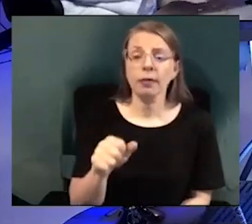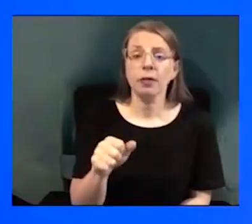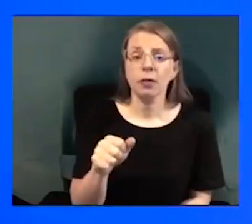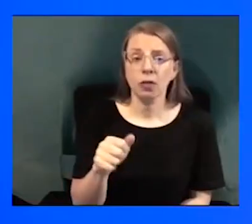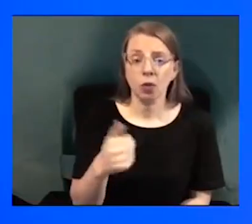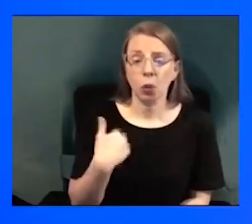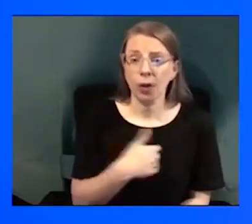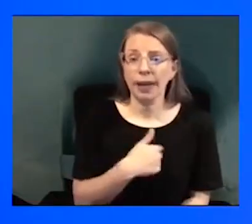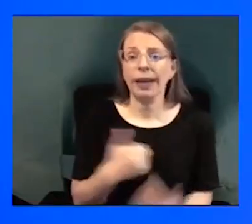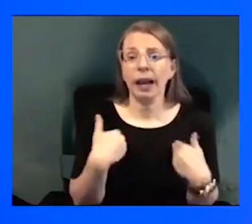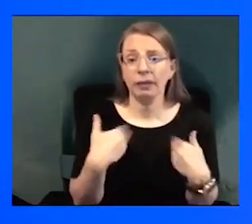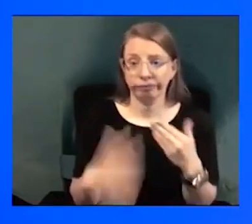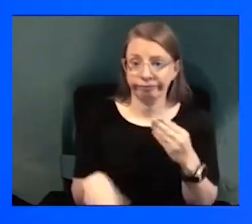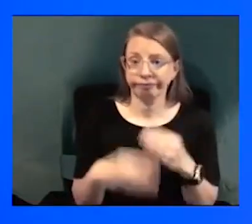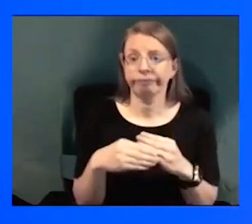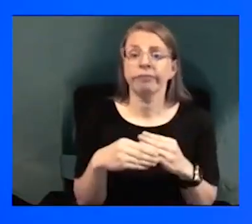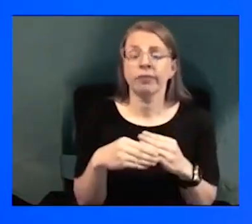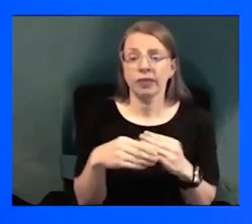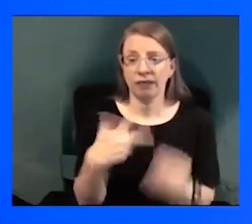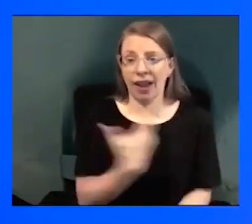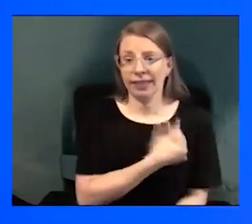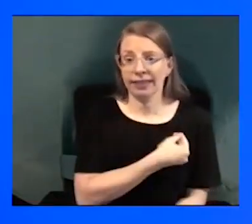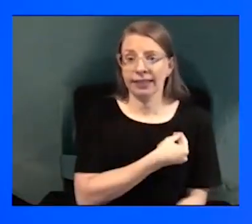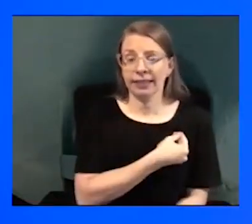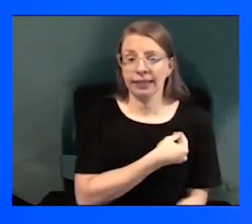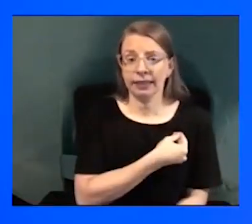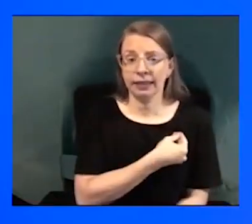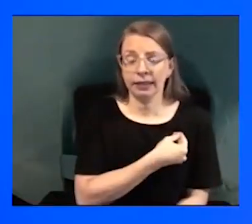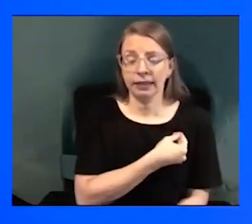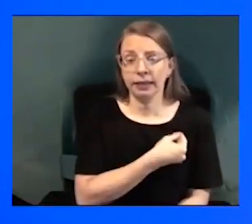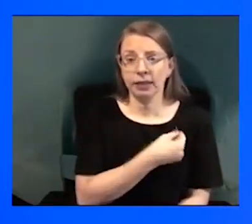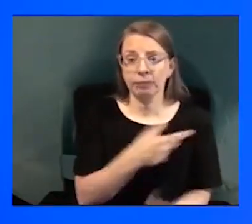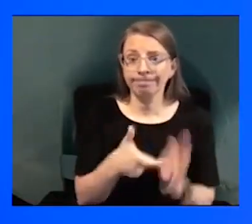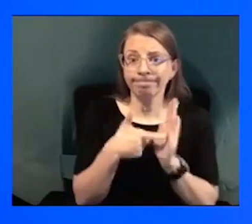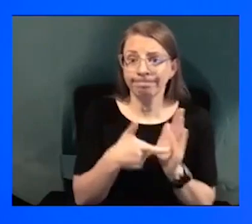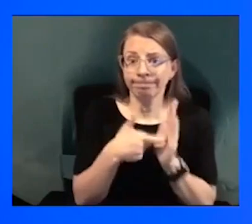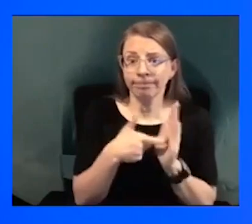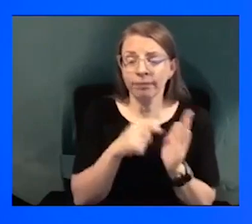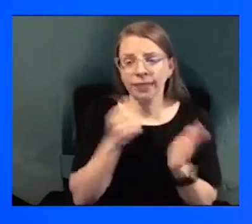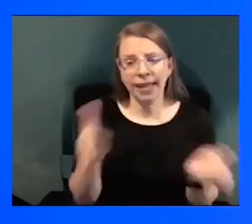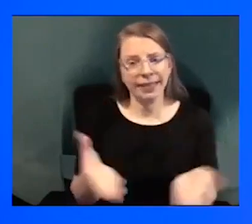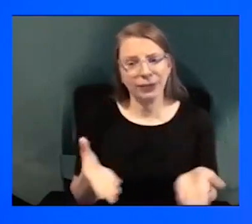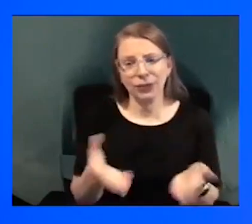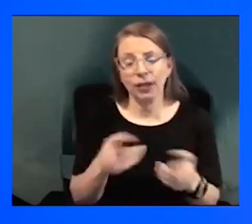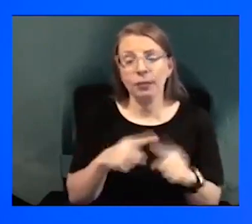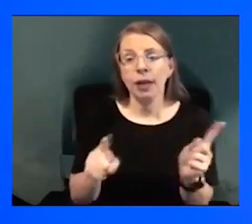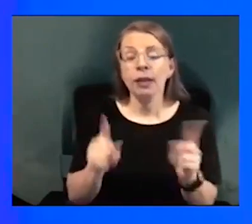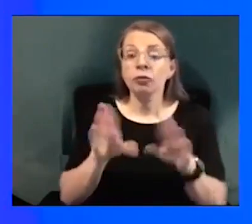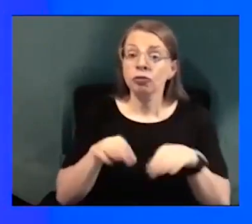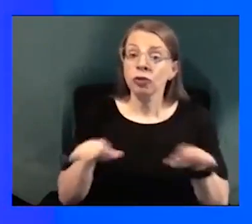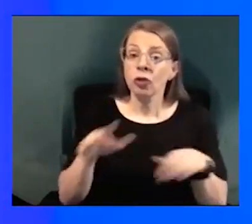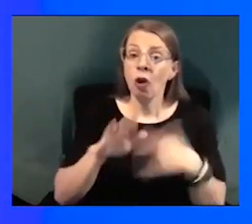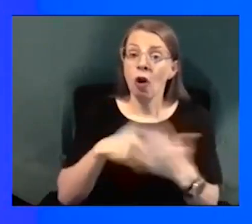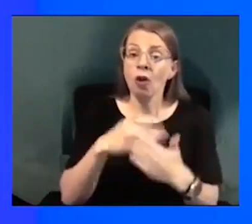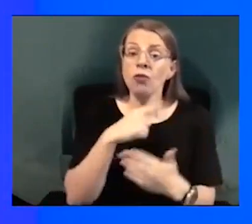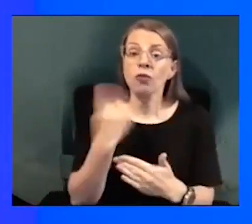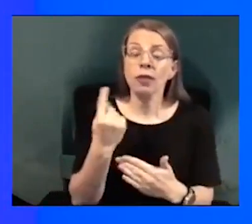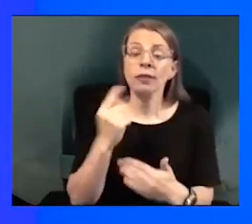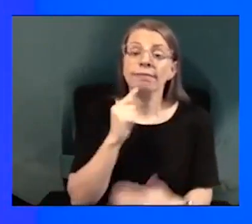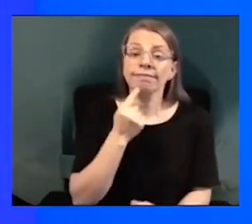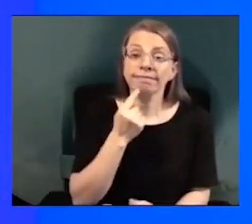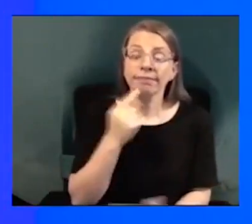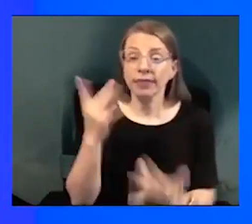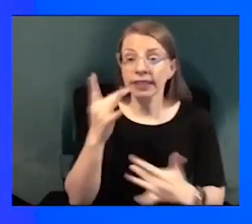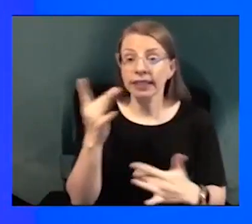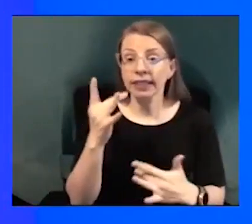excess supply of vaccine. We don't have that demand. But we know for children, although their risk of severe disease and death is much lower, they